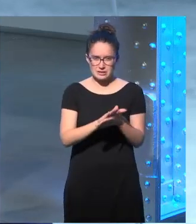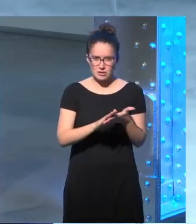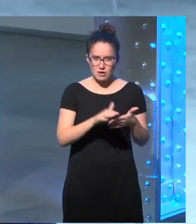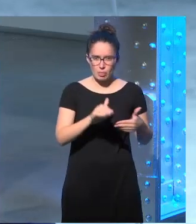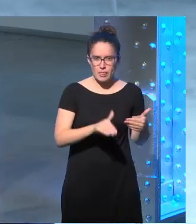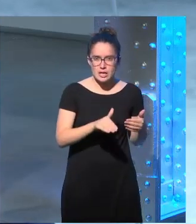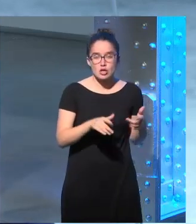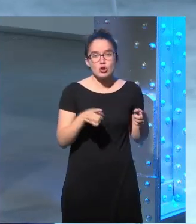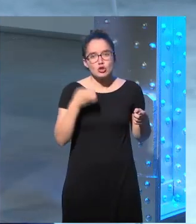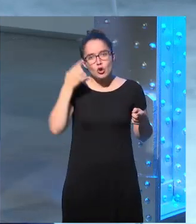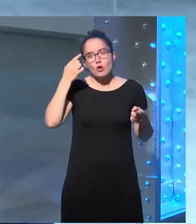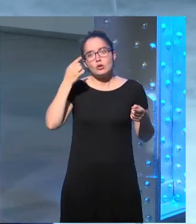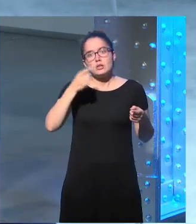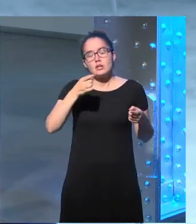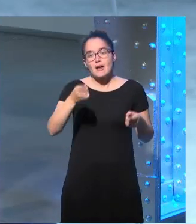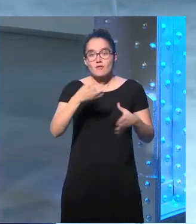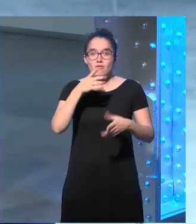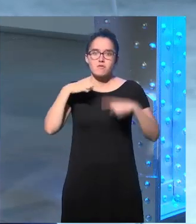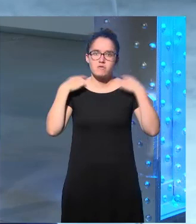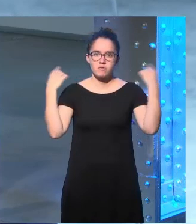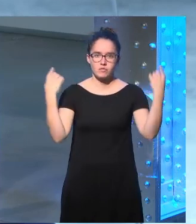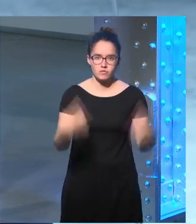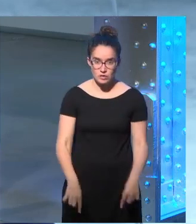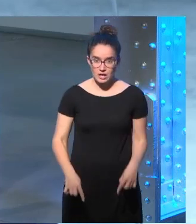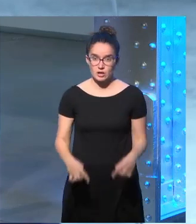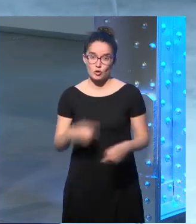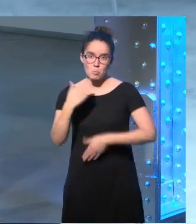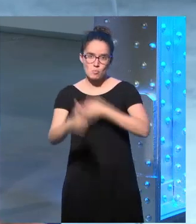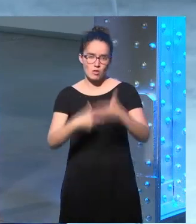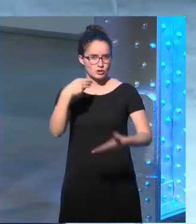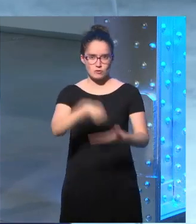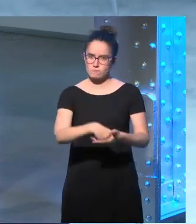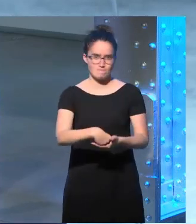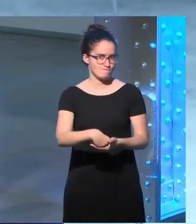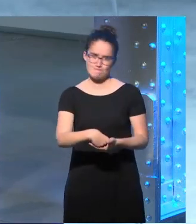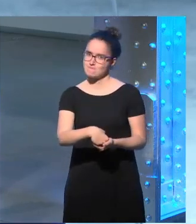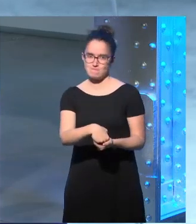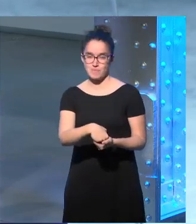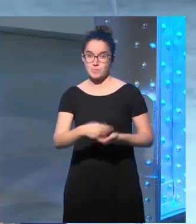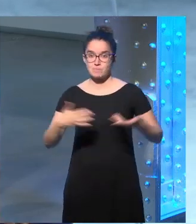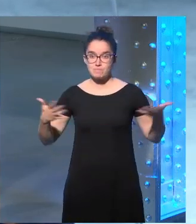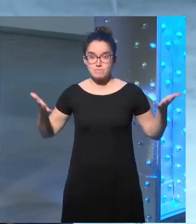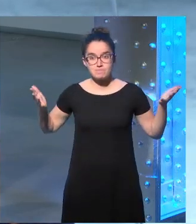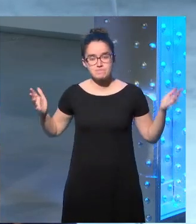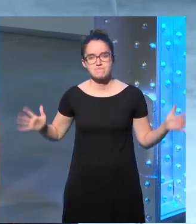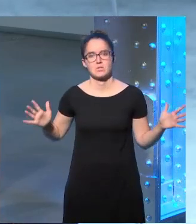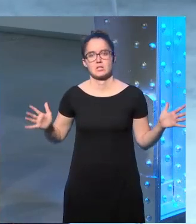and I'm talking from the beginning, we do not value failure